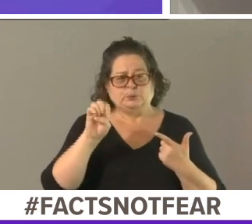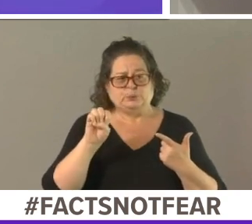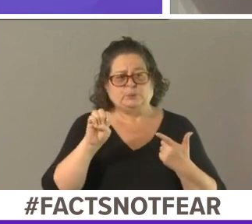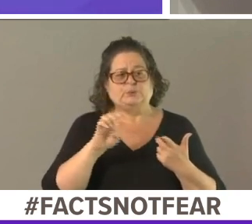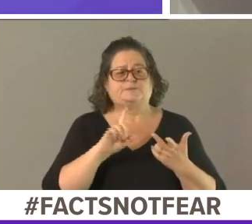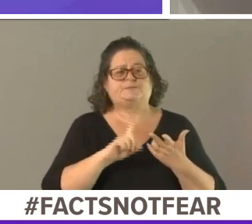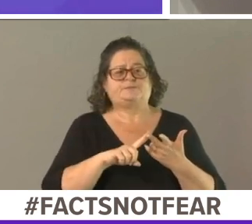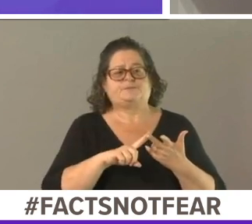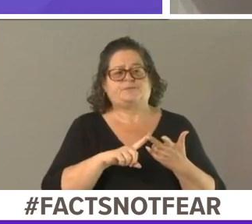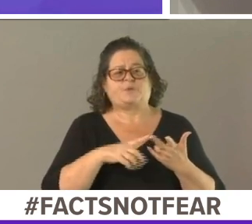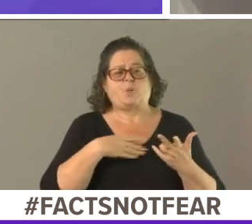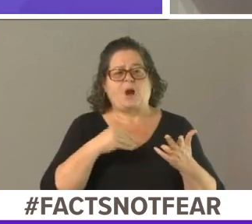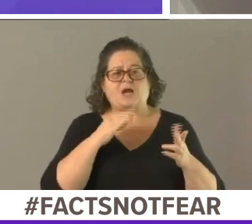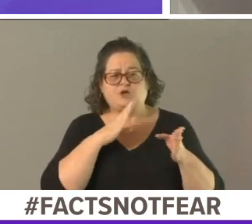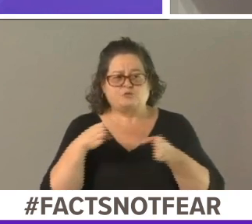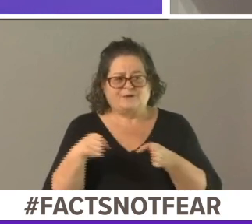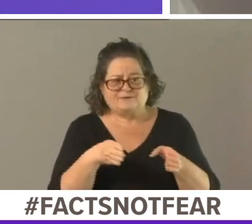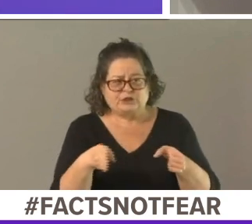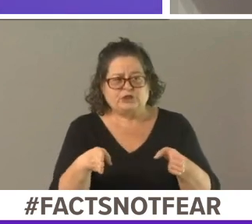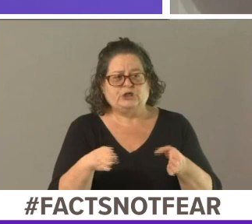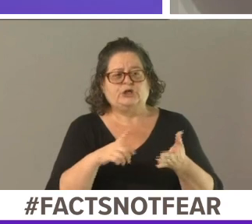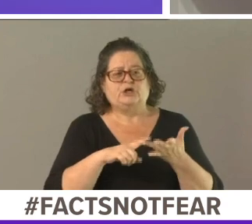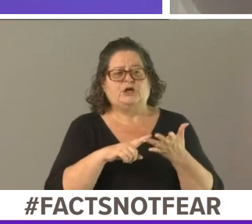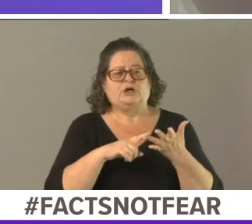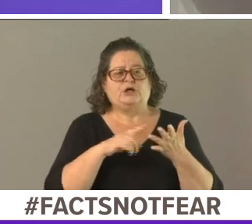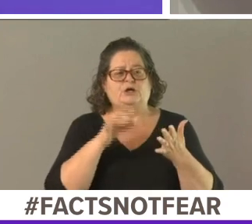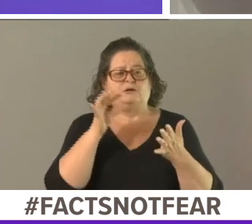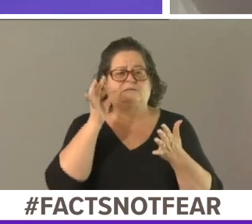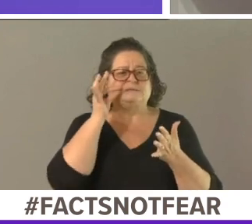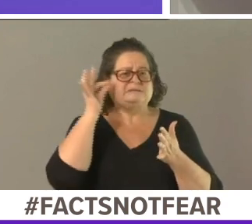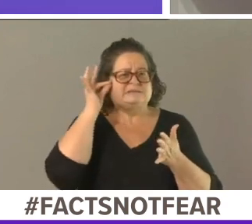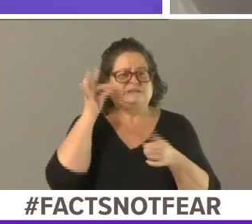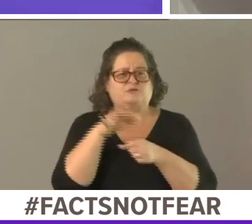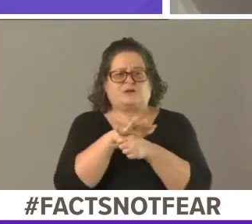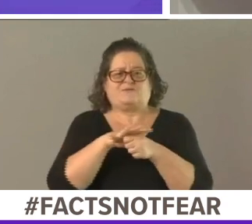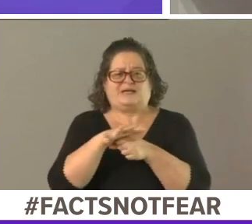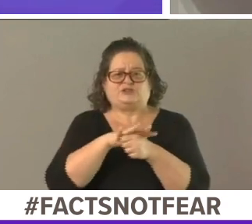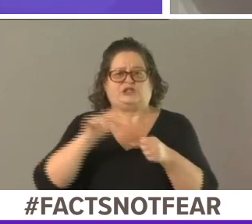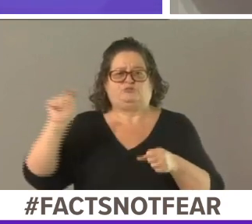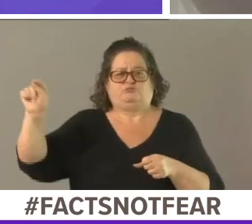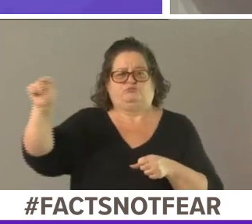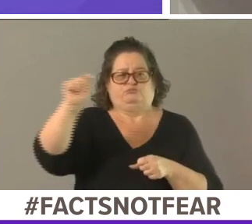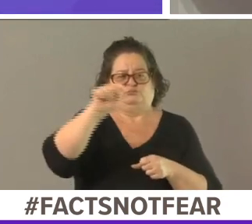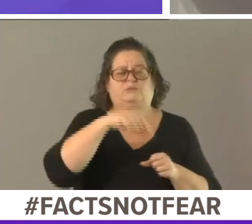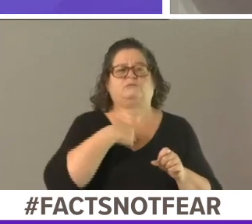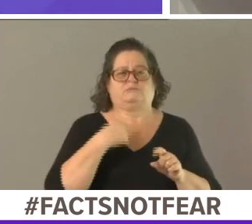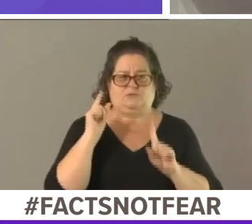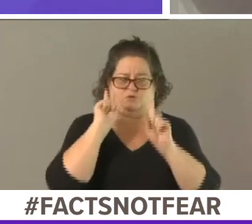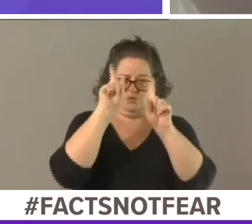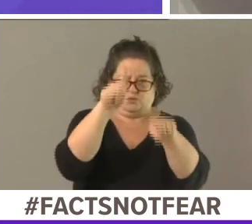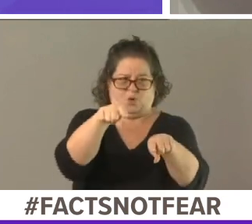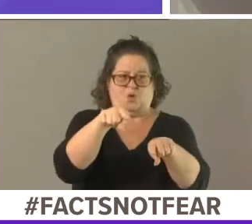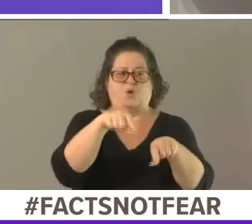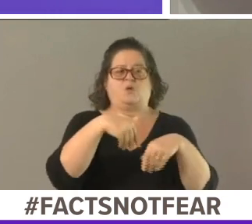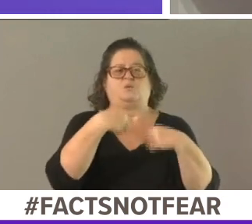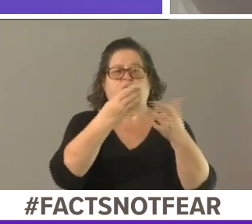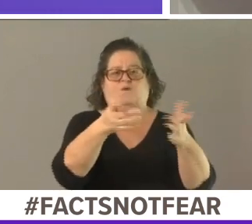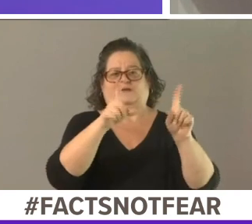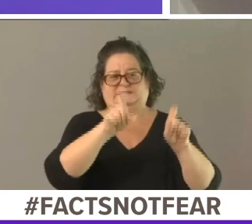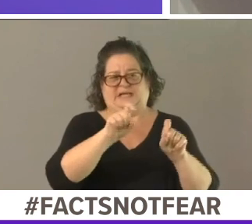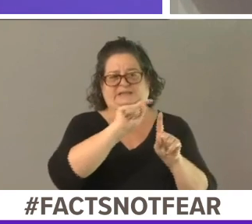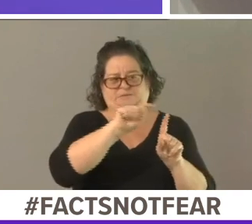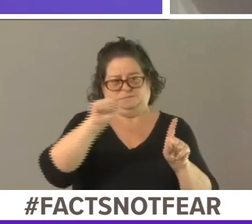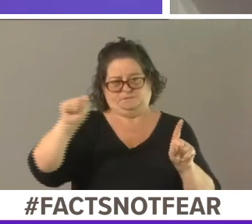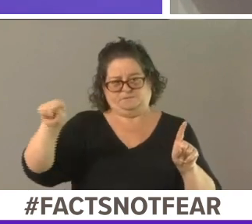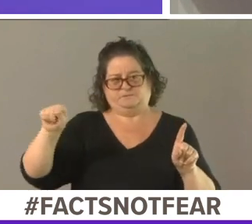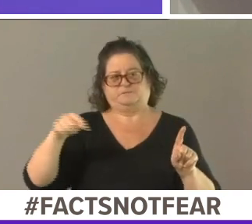assisting with our tribal partners, just as we have with Navajo Nation and last week with To'ono O'odham. And we are continuing to work to ensure